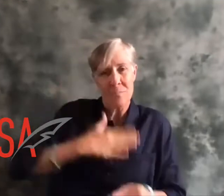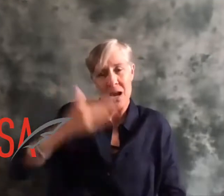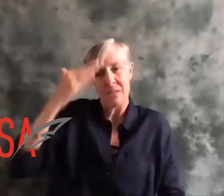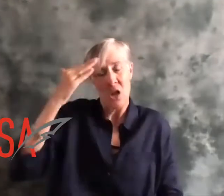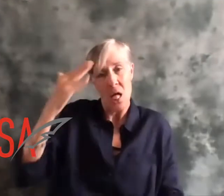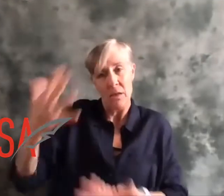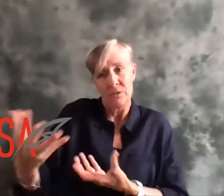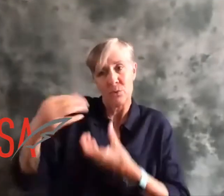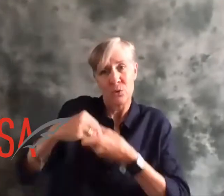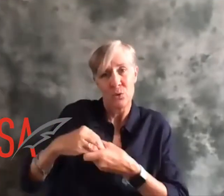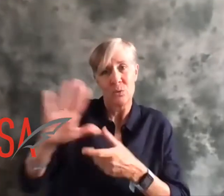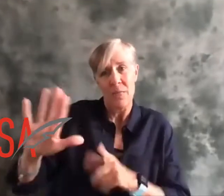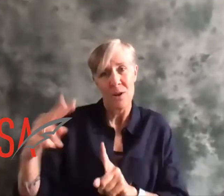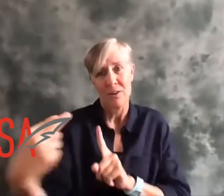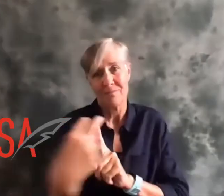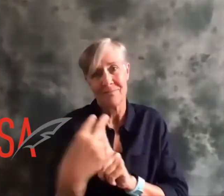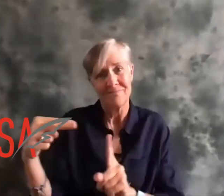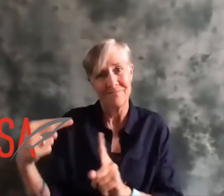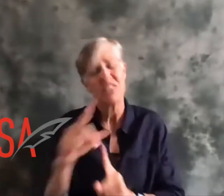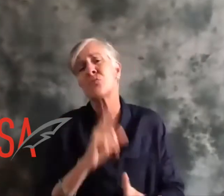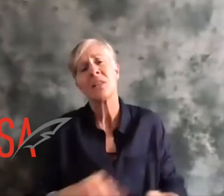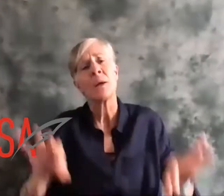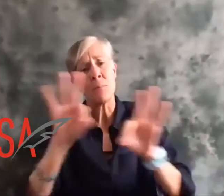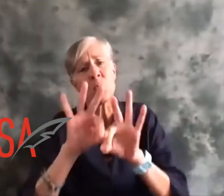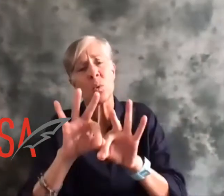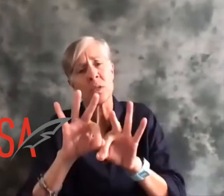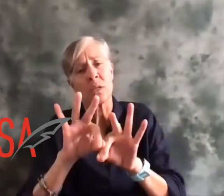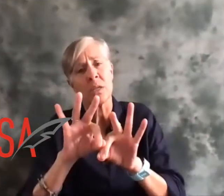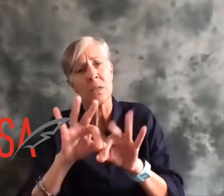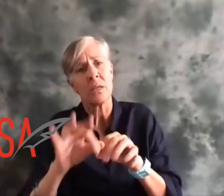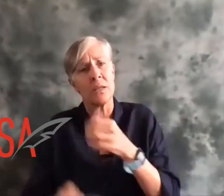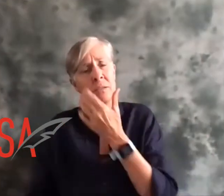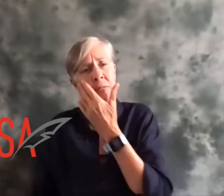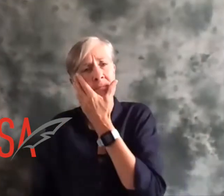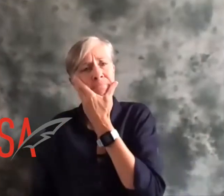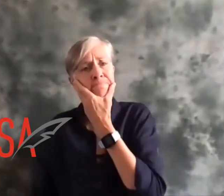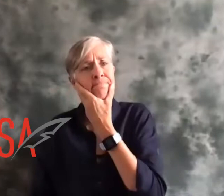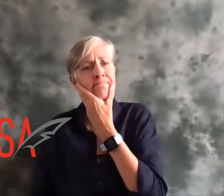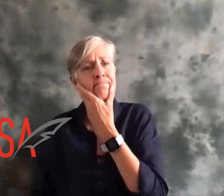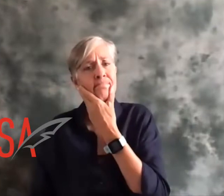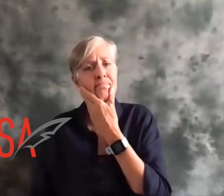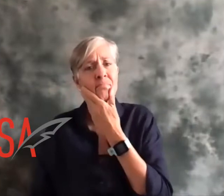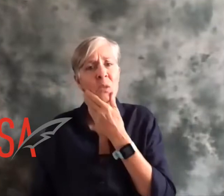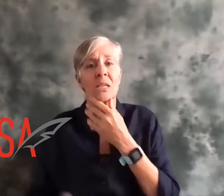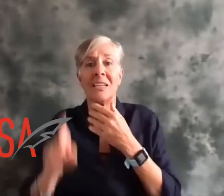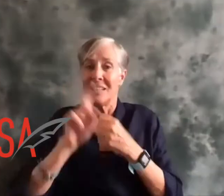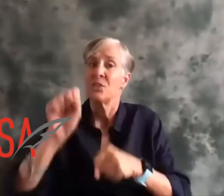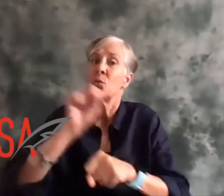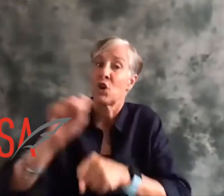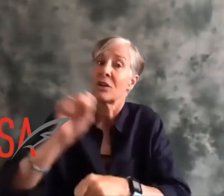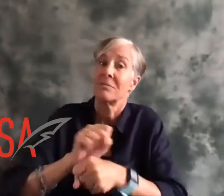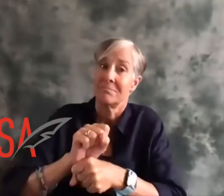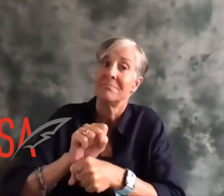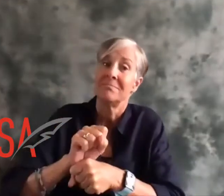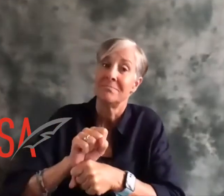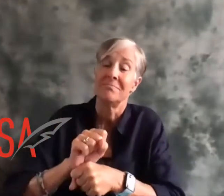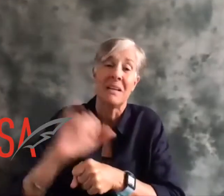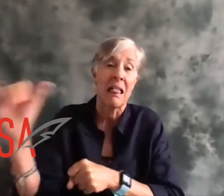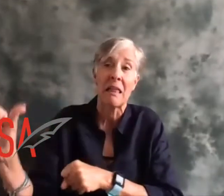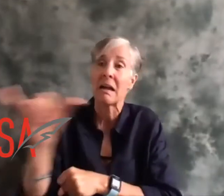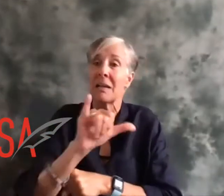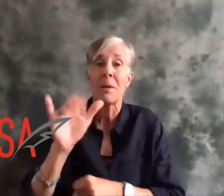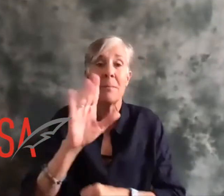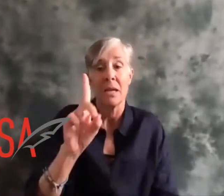really important, and understanding that you need to put in the work like you would doing maybe